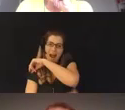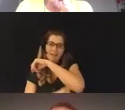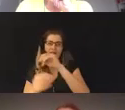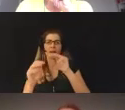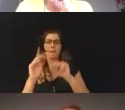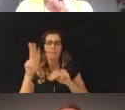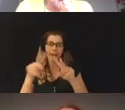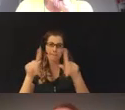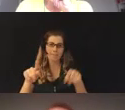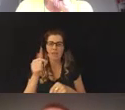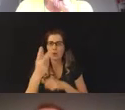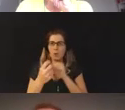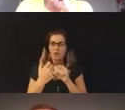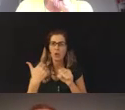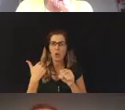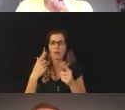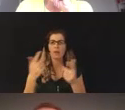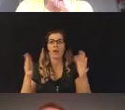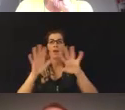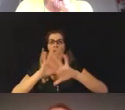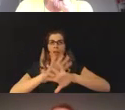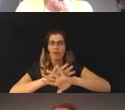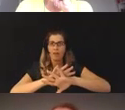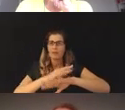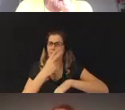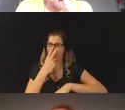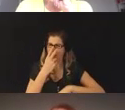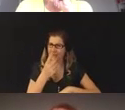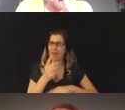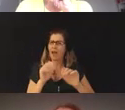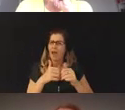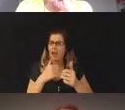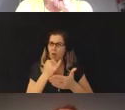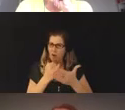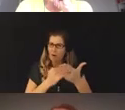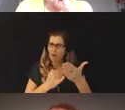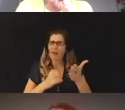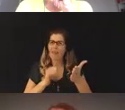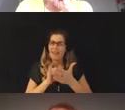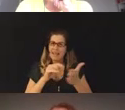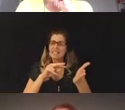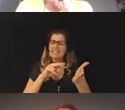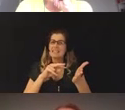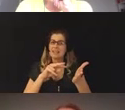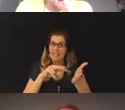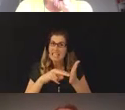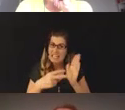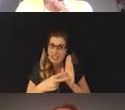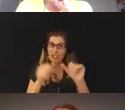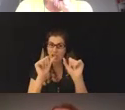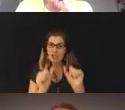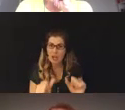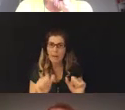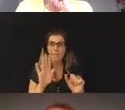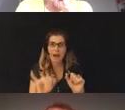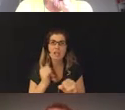years ago, and then we overlaid it and made it transparent to see how our context has been intentionally shaped, right, by institutional